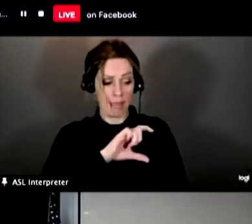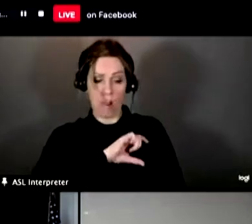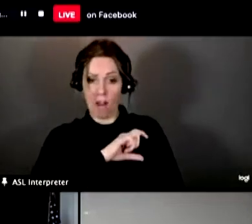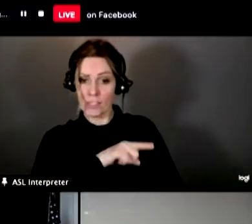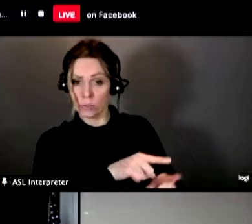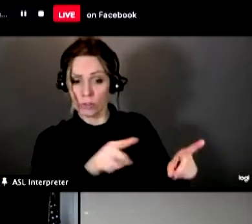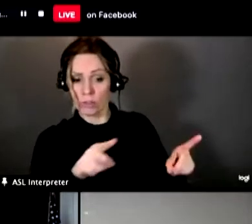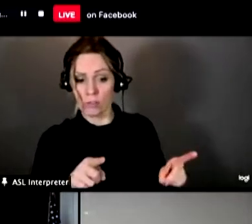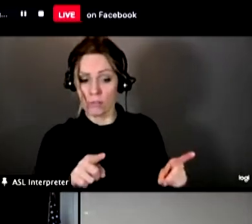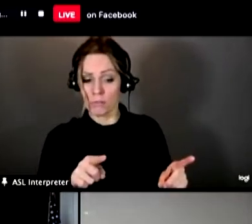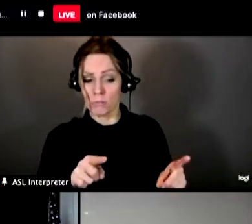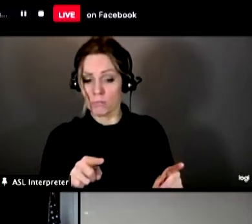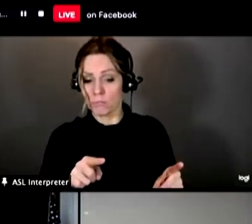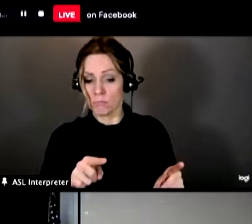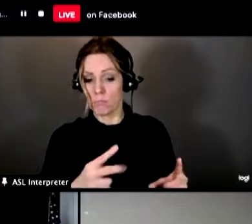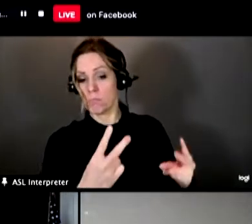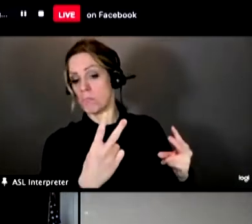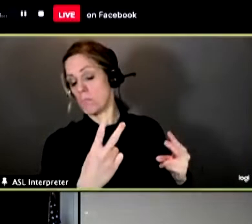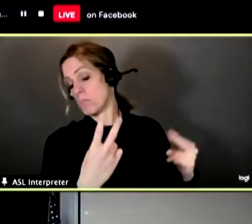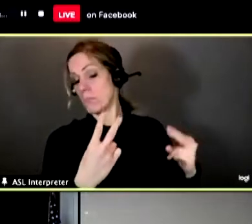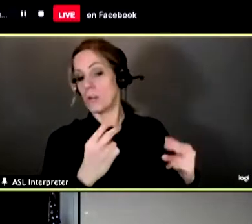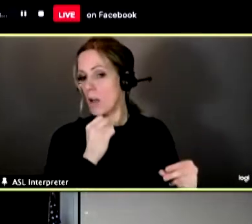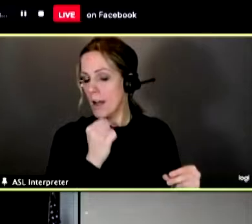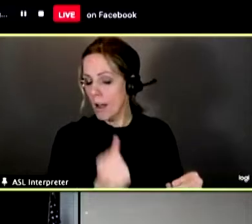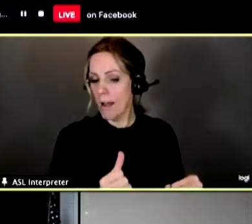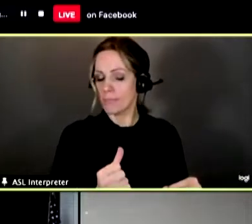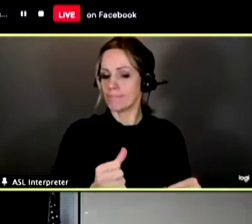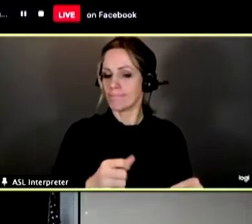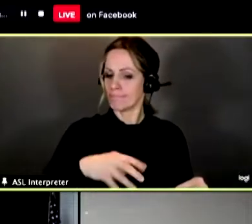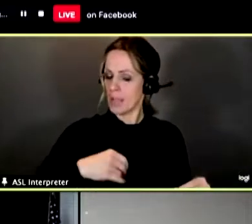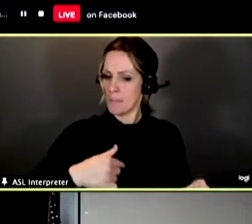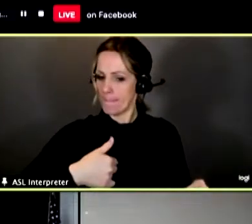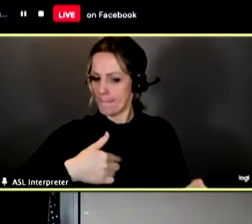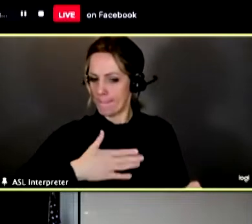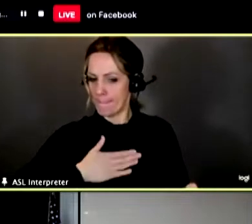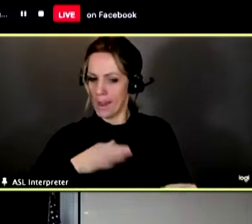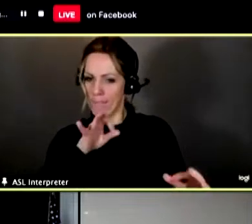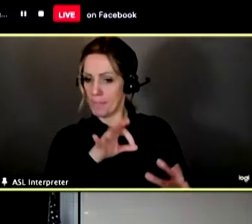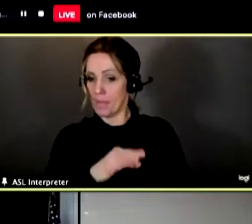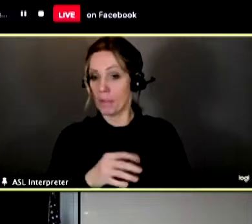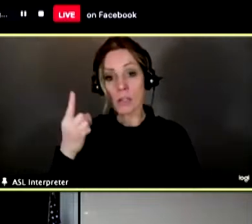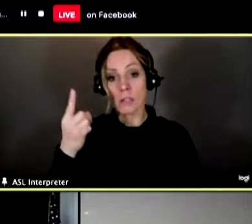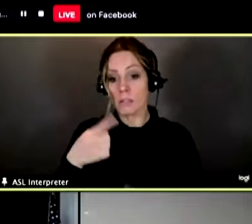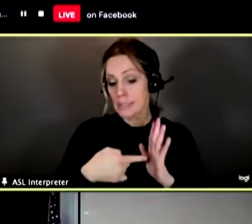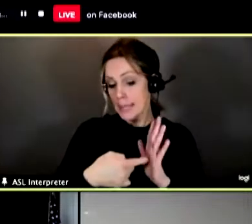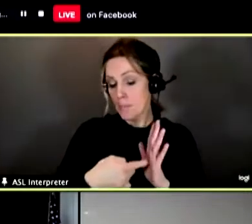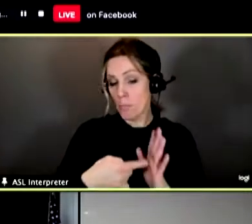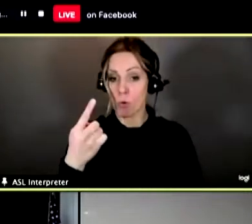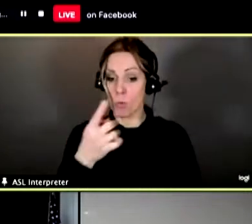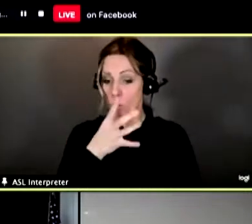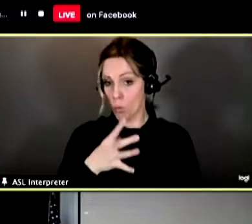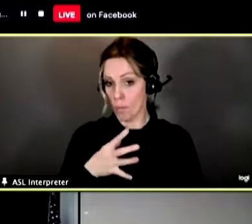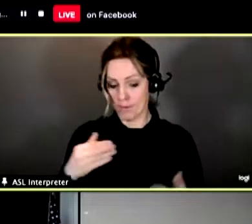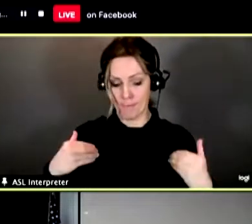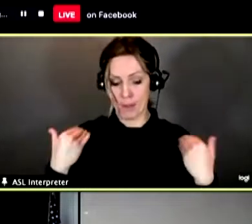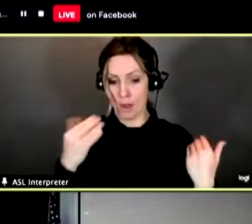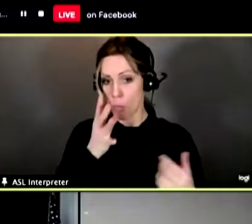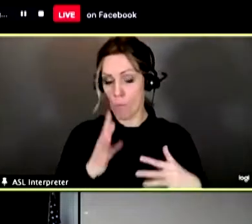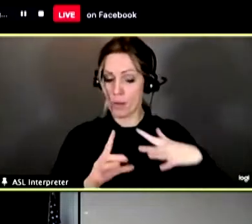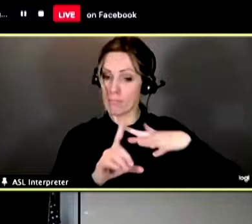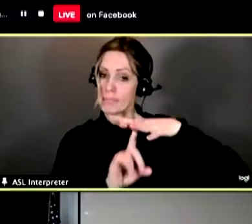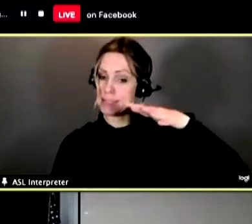I've reported there was a young woman missing. Her name was Elizabeth Santiago. And